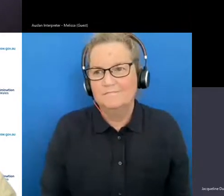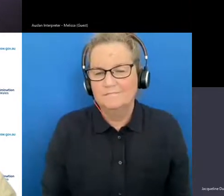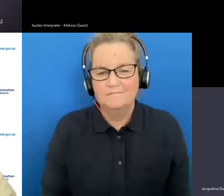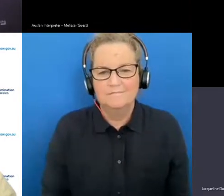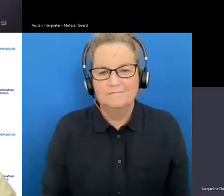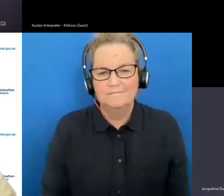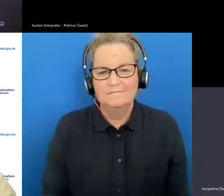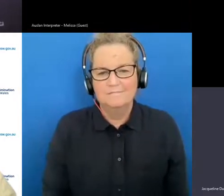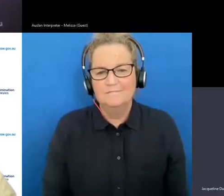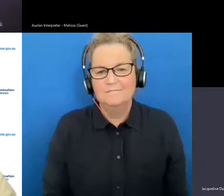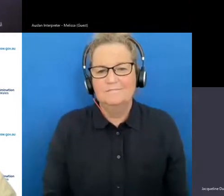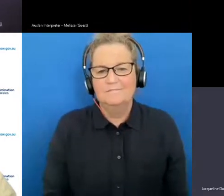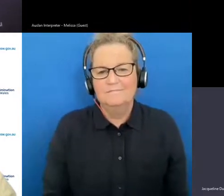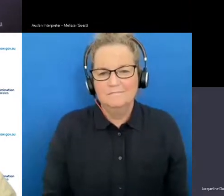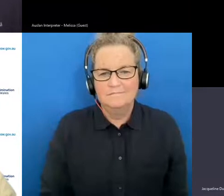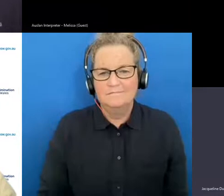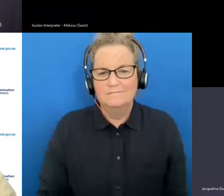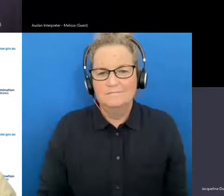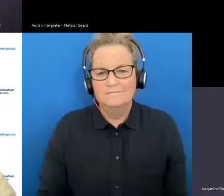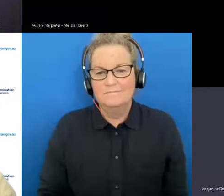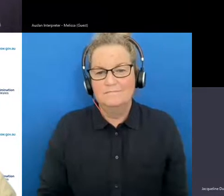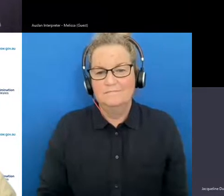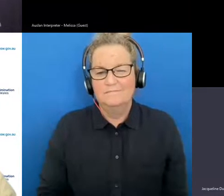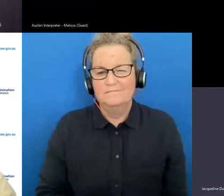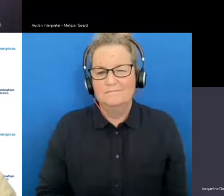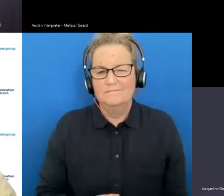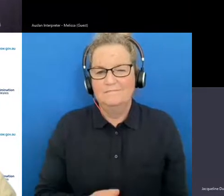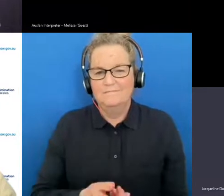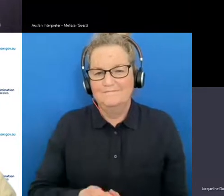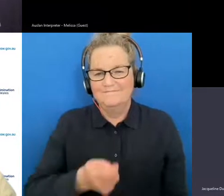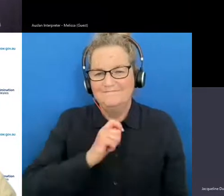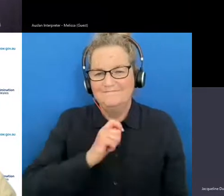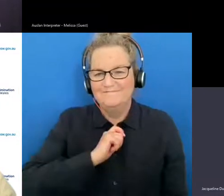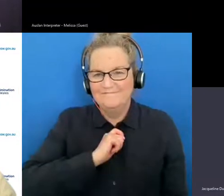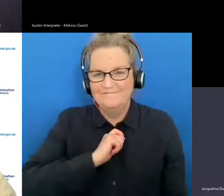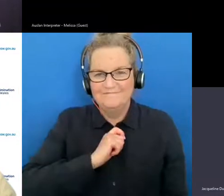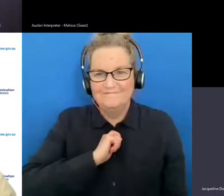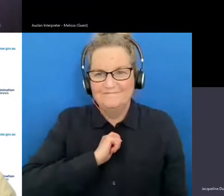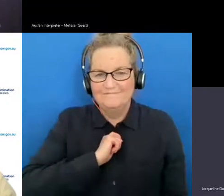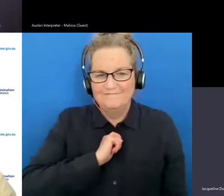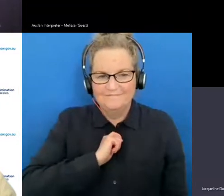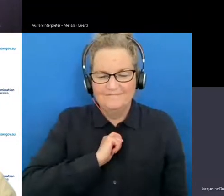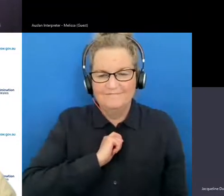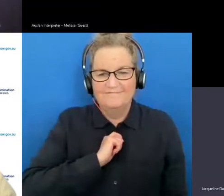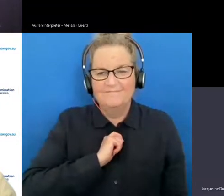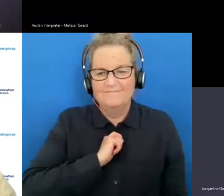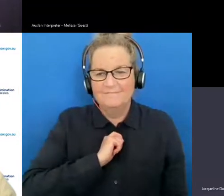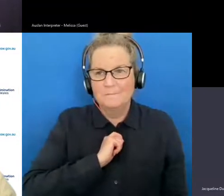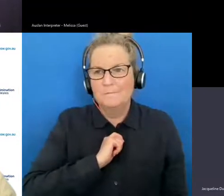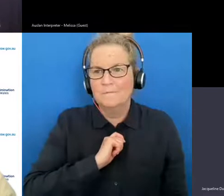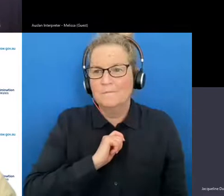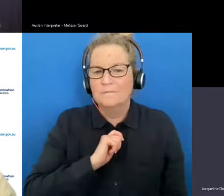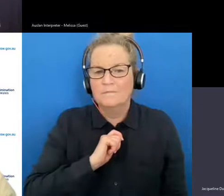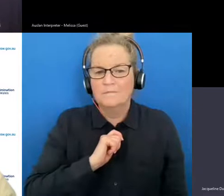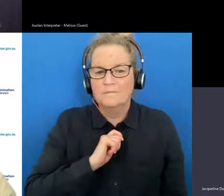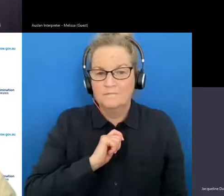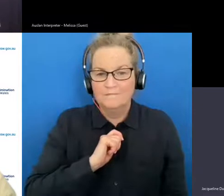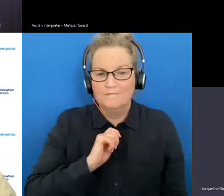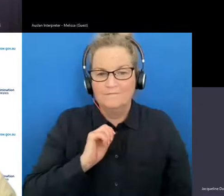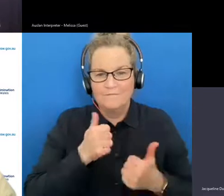that. So I'm just going to go over to Andrew now. So